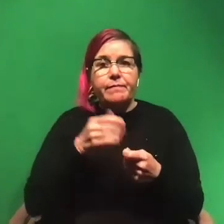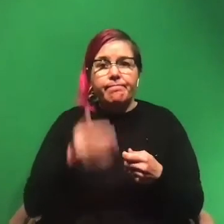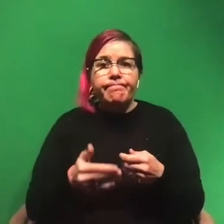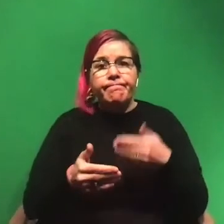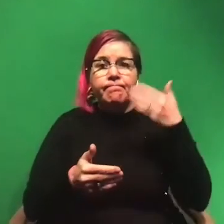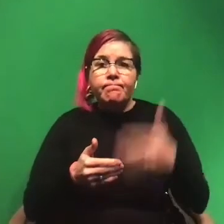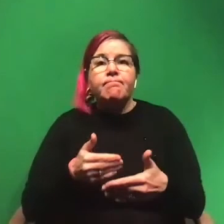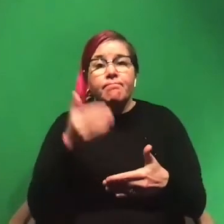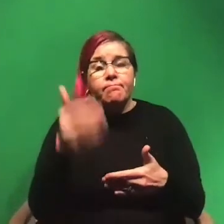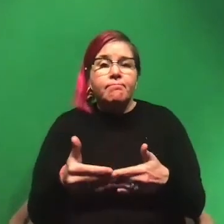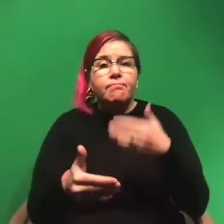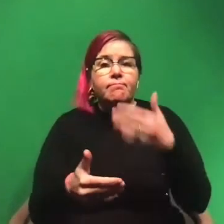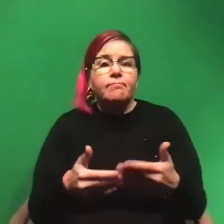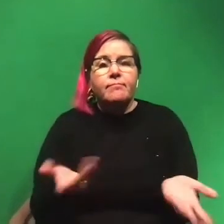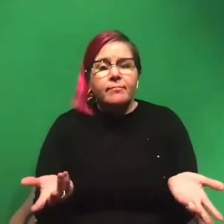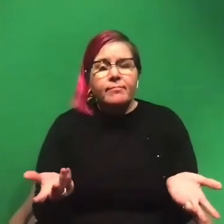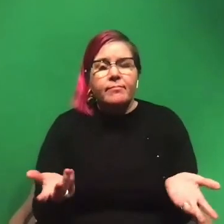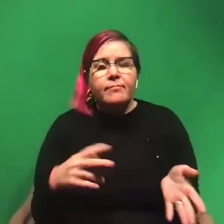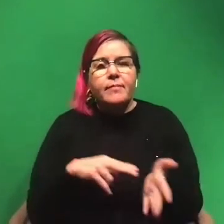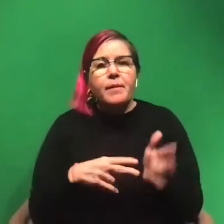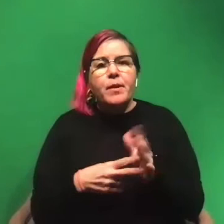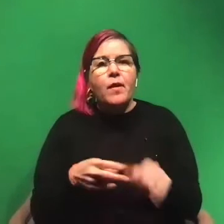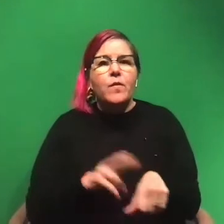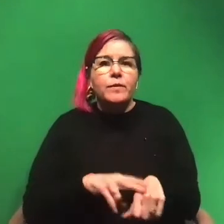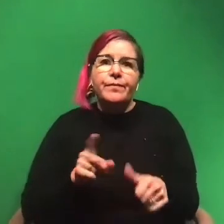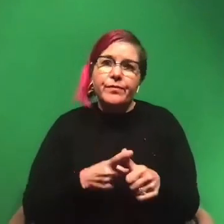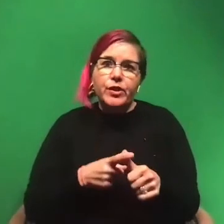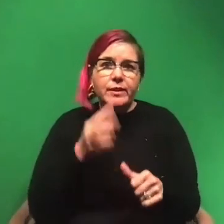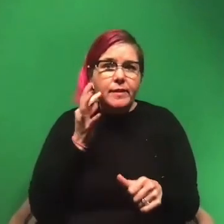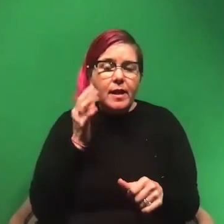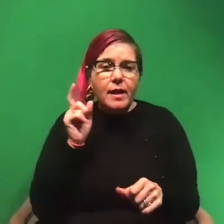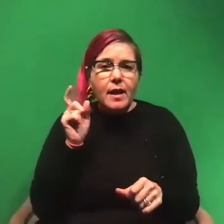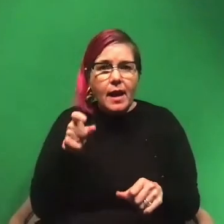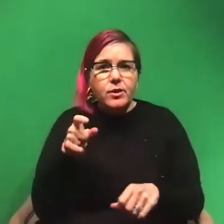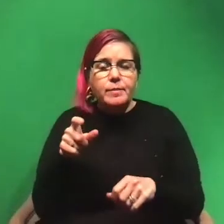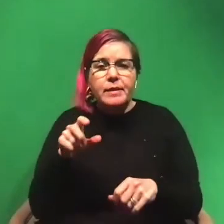steps. And by that, I mean, of course, the first cat had to be inoculated.